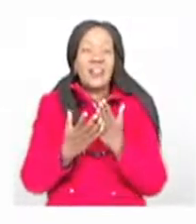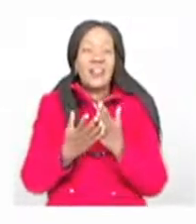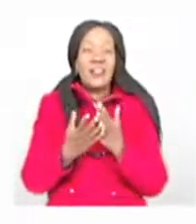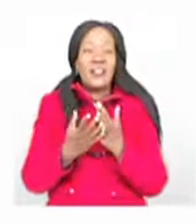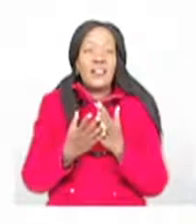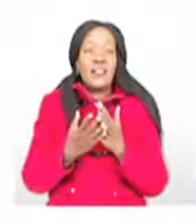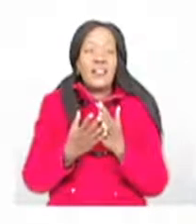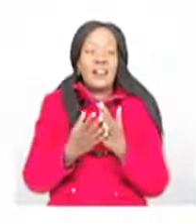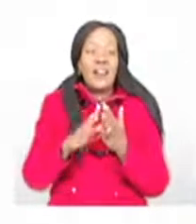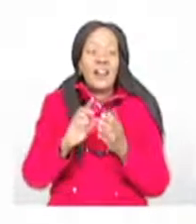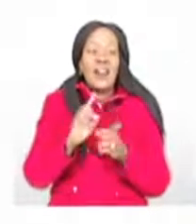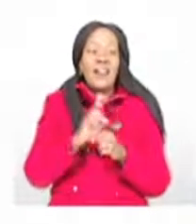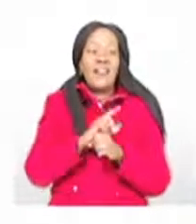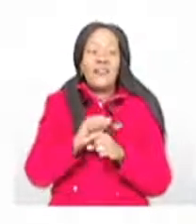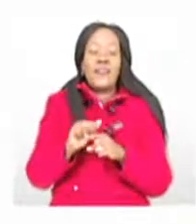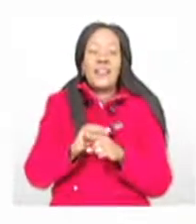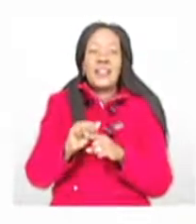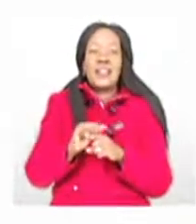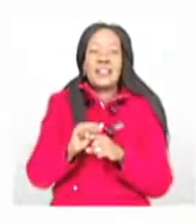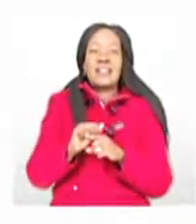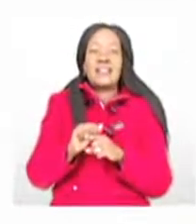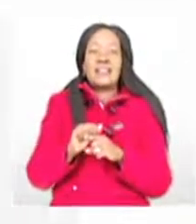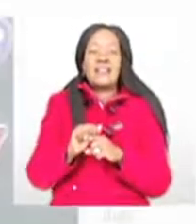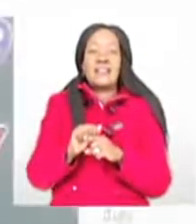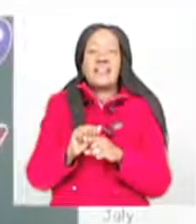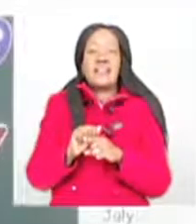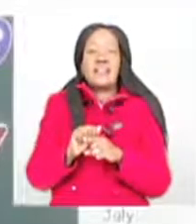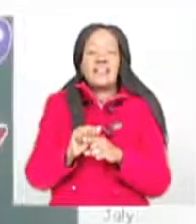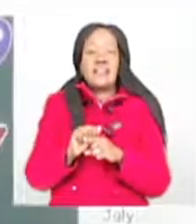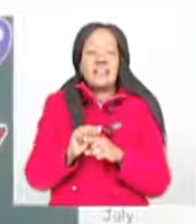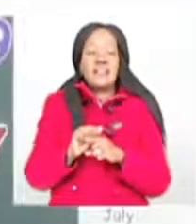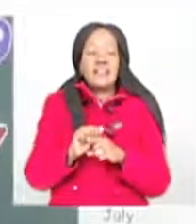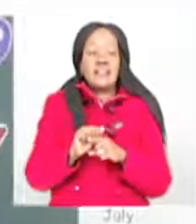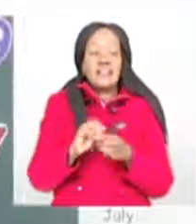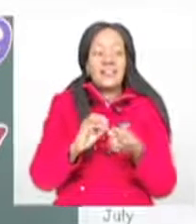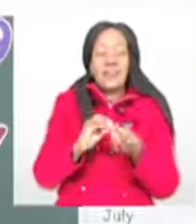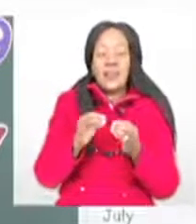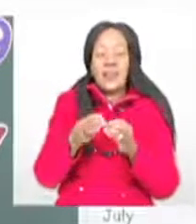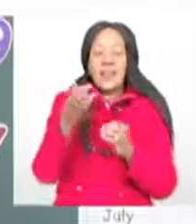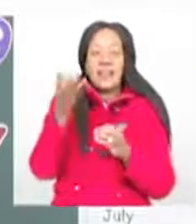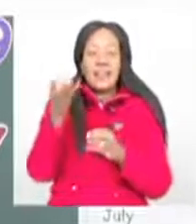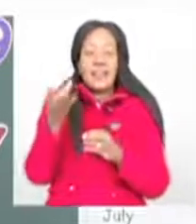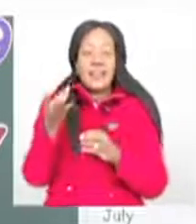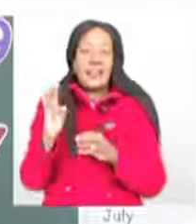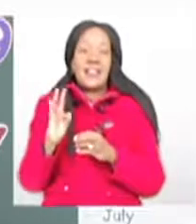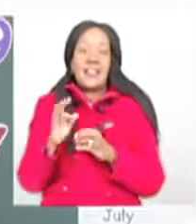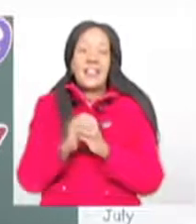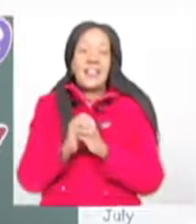count up to number 7 once more.